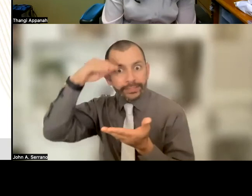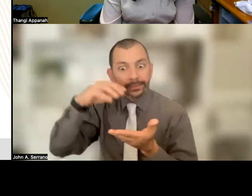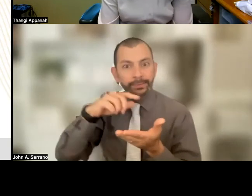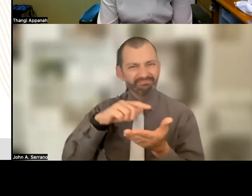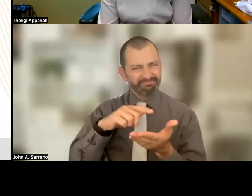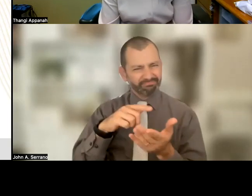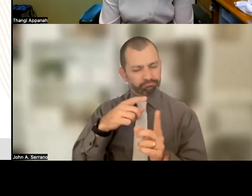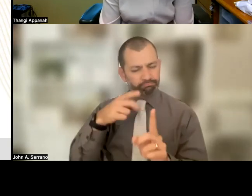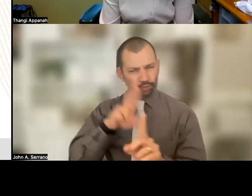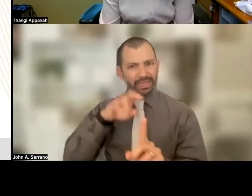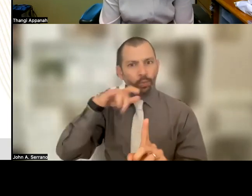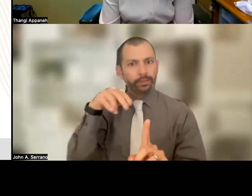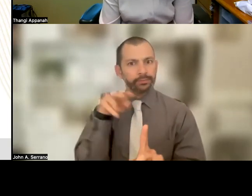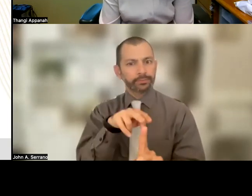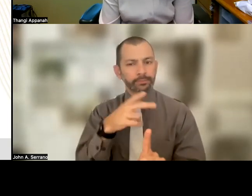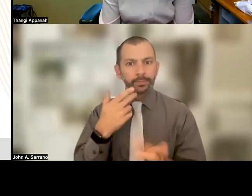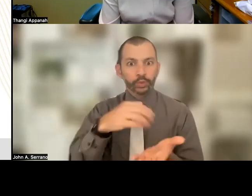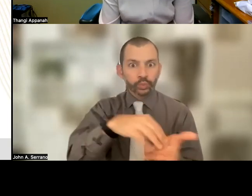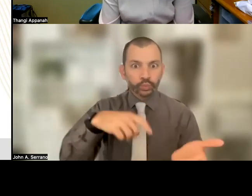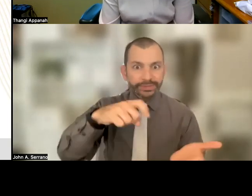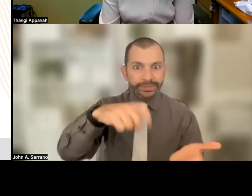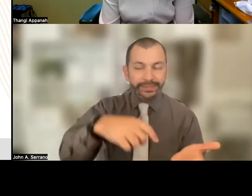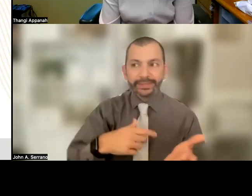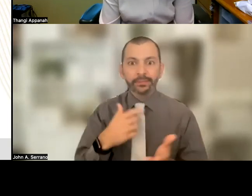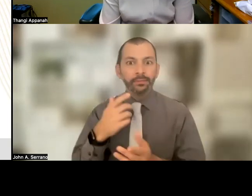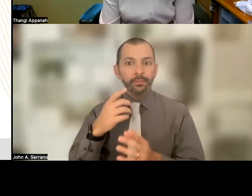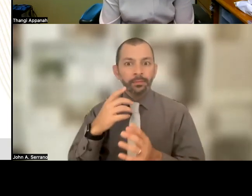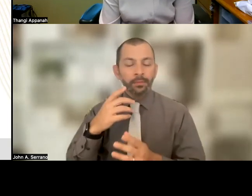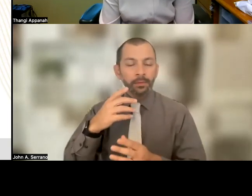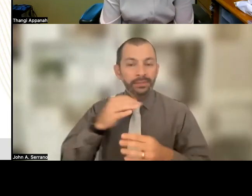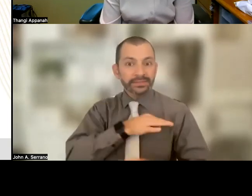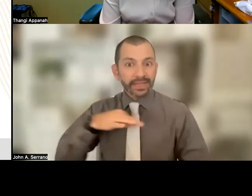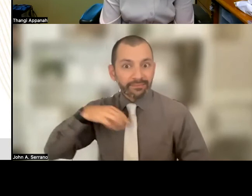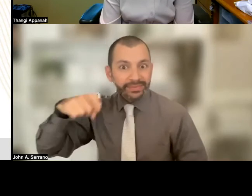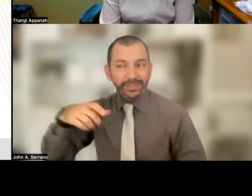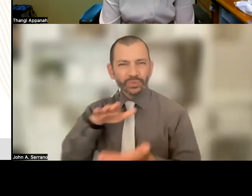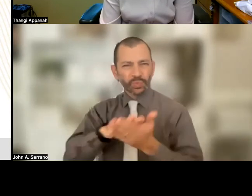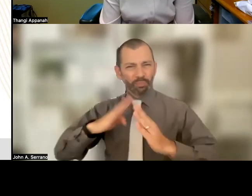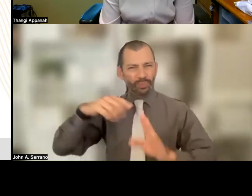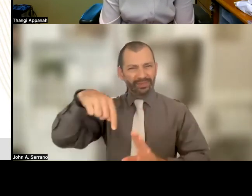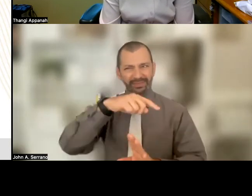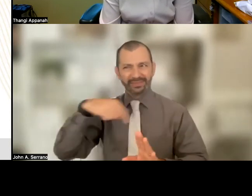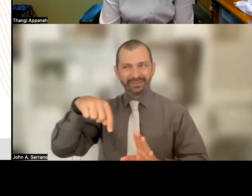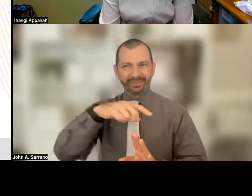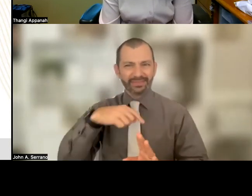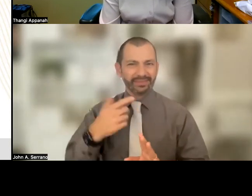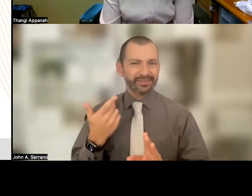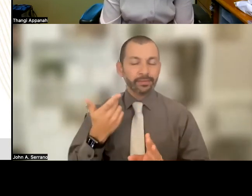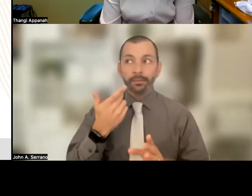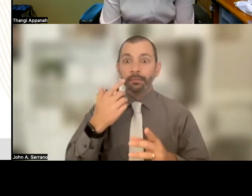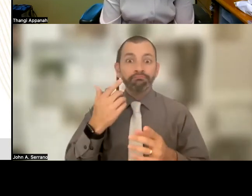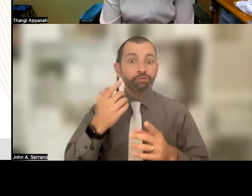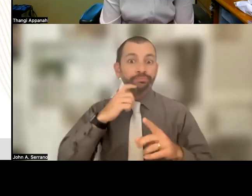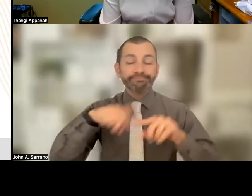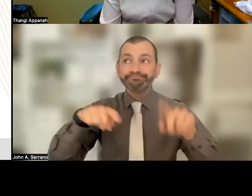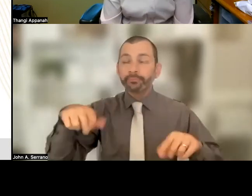instruction, culturally responsive instruction. We need to make sure that we're thinking about each of these through an equity lens. Our staffing needs, the